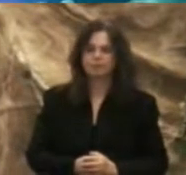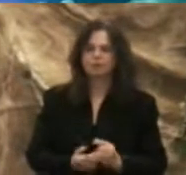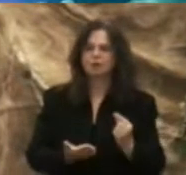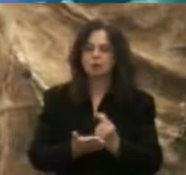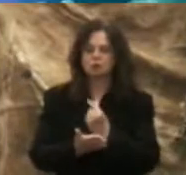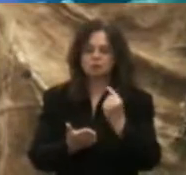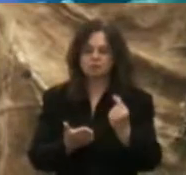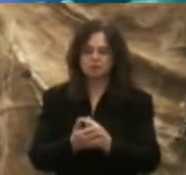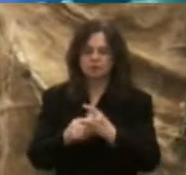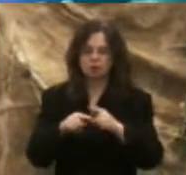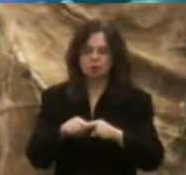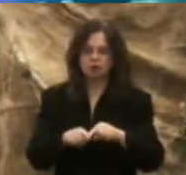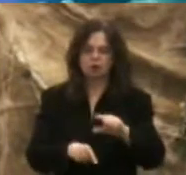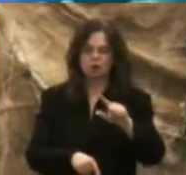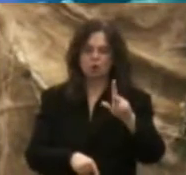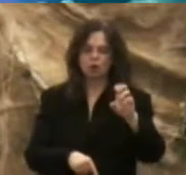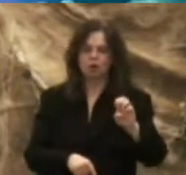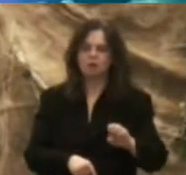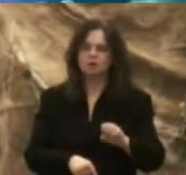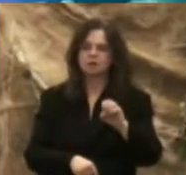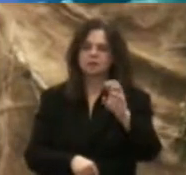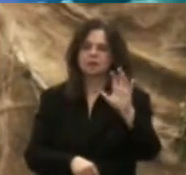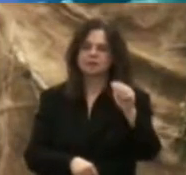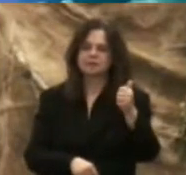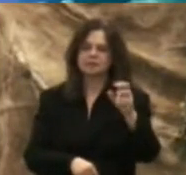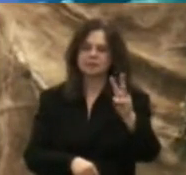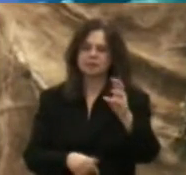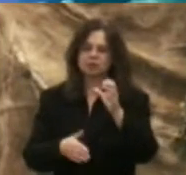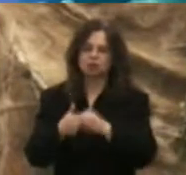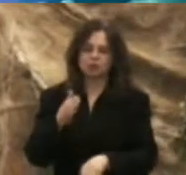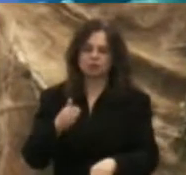Holy Gospel according to St. Luke, the 16th chapter.